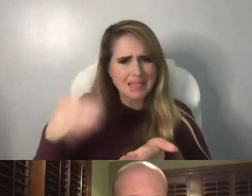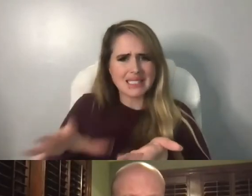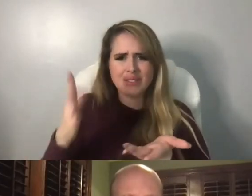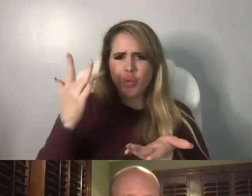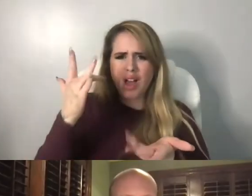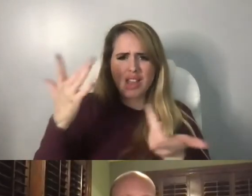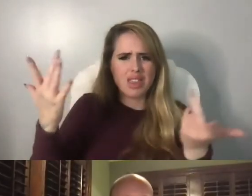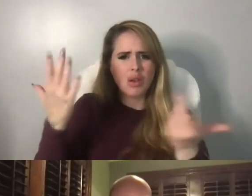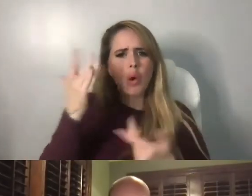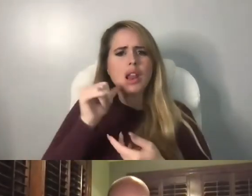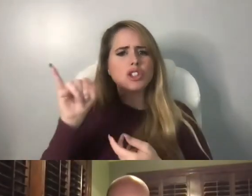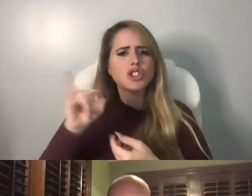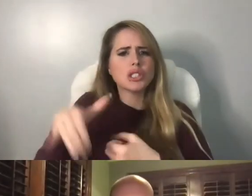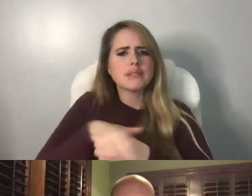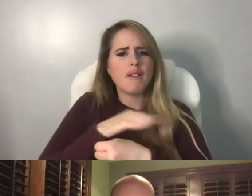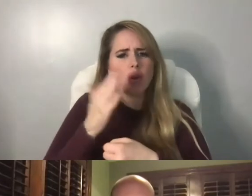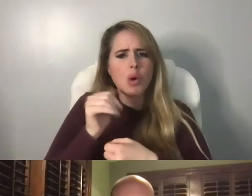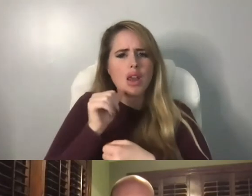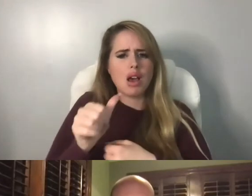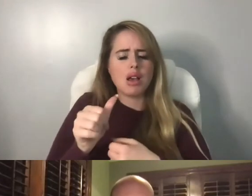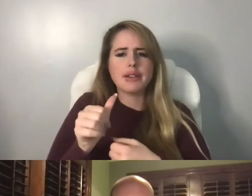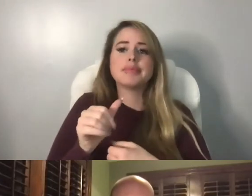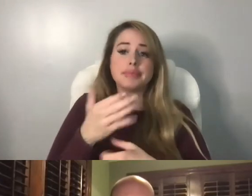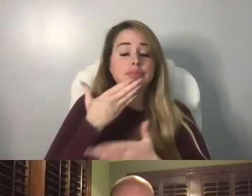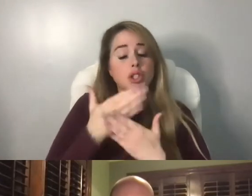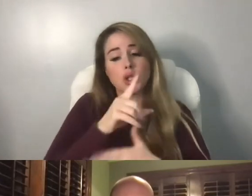insurance? Great question.